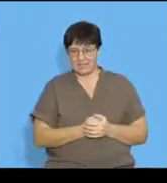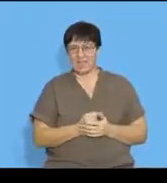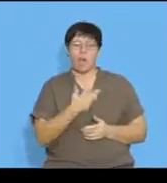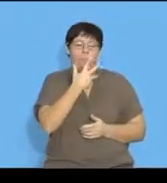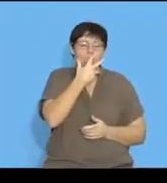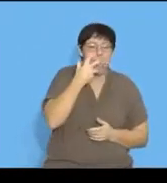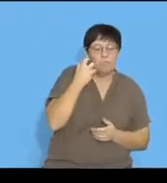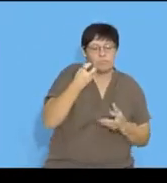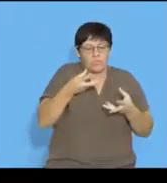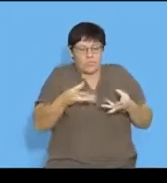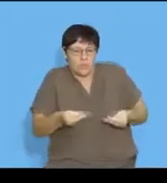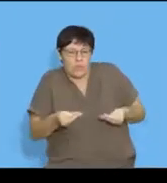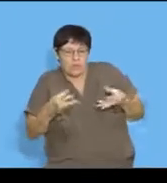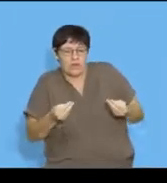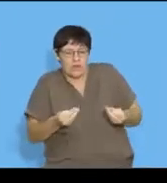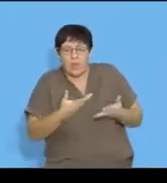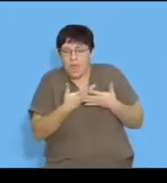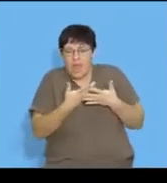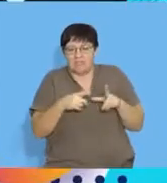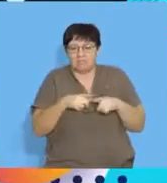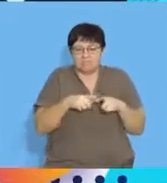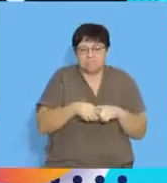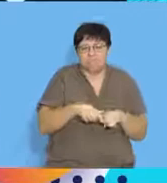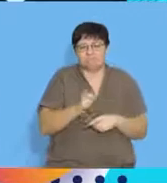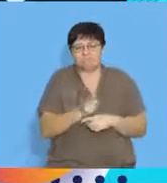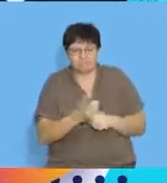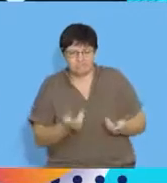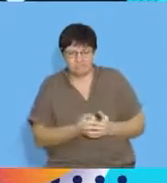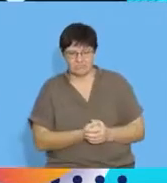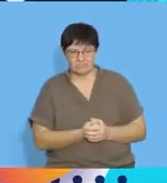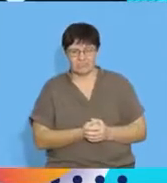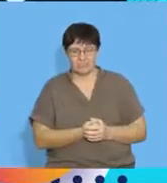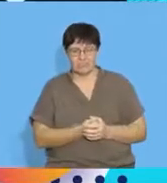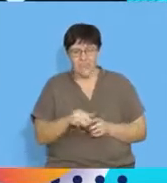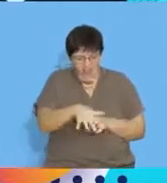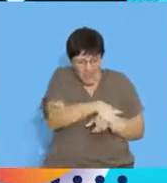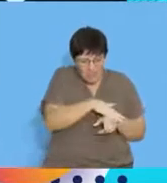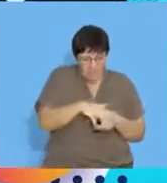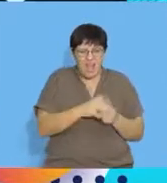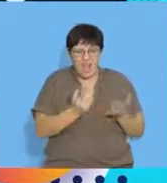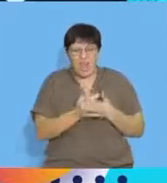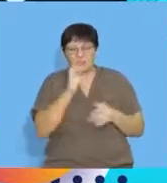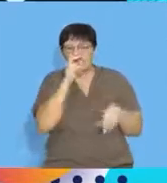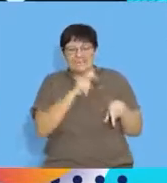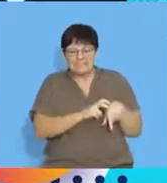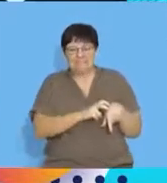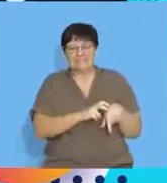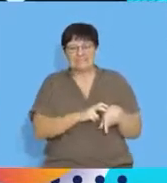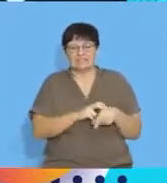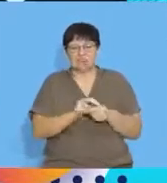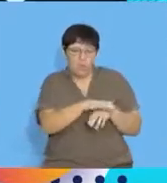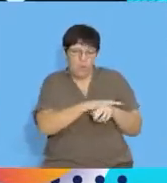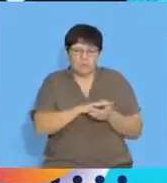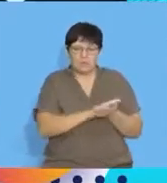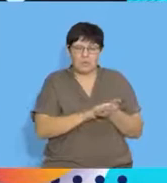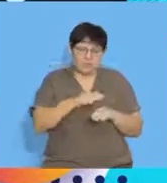and moisture in the genitals. All right, it's the area down there, we need to, when we wash it, we need to